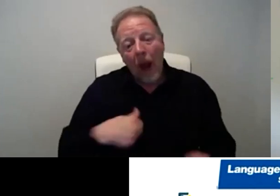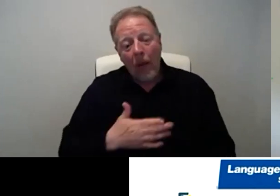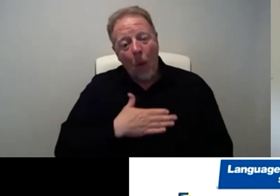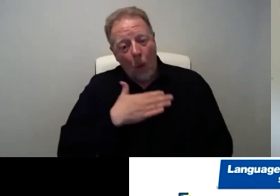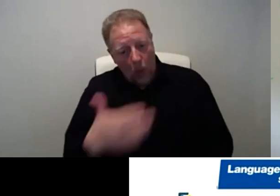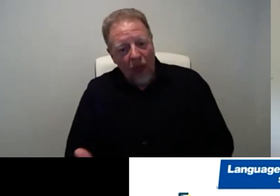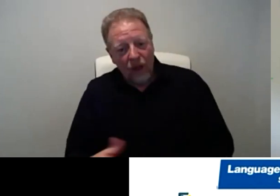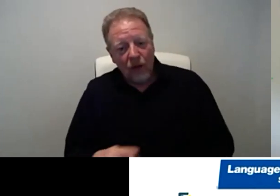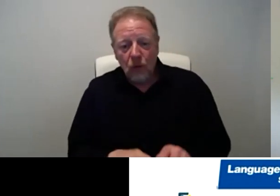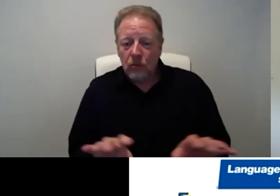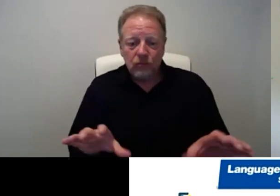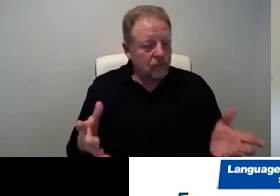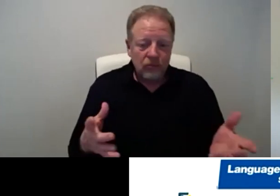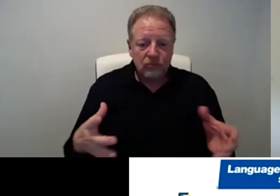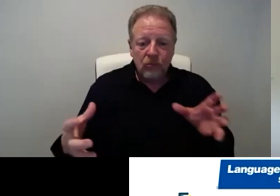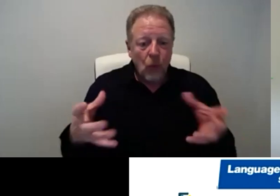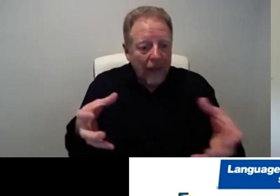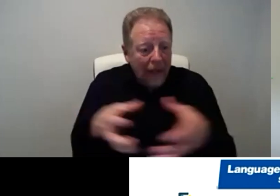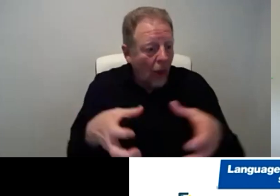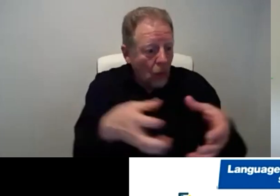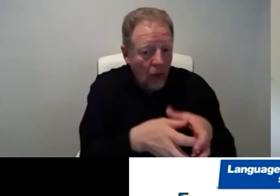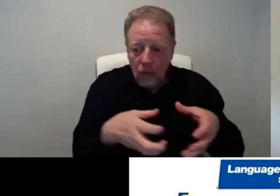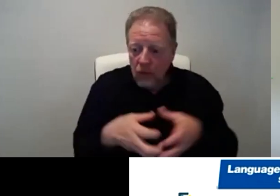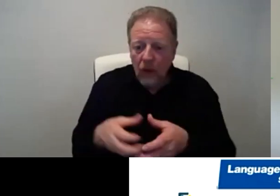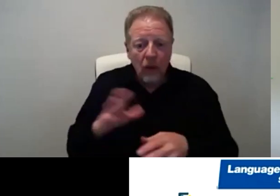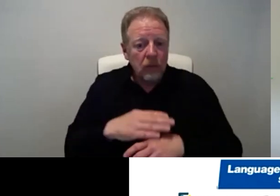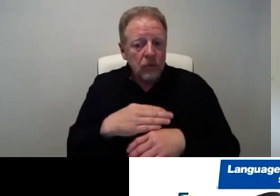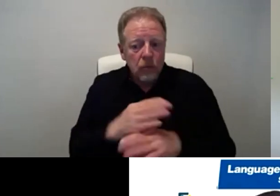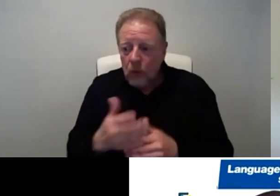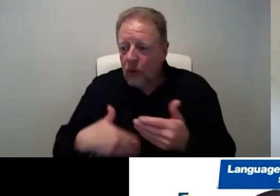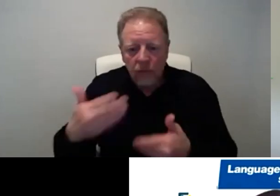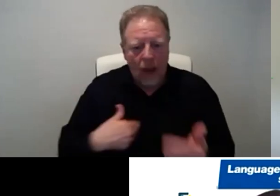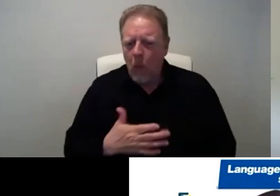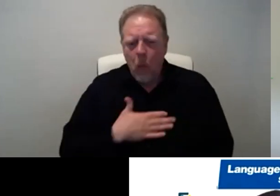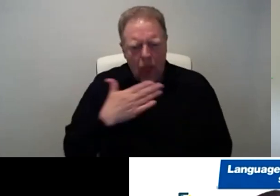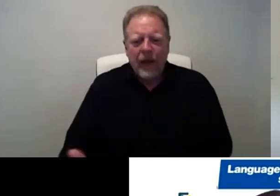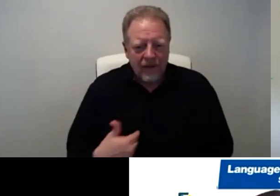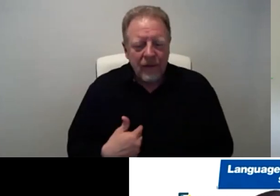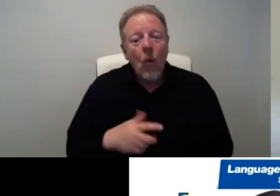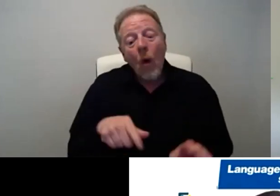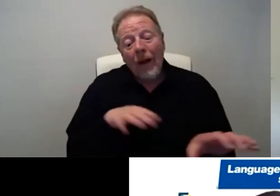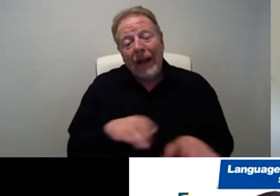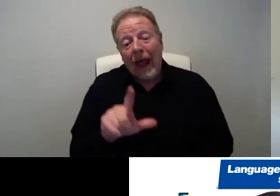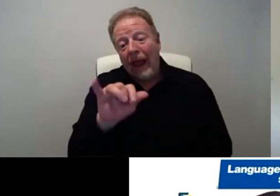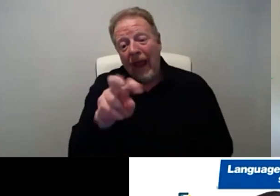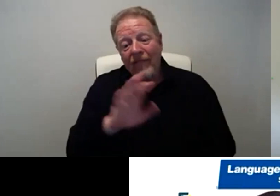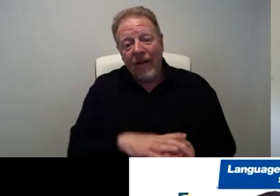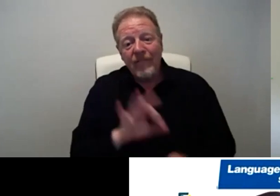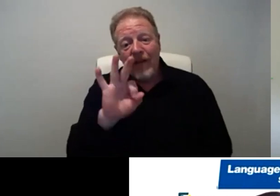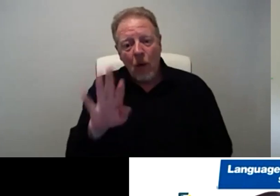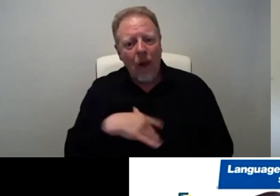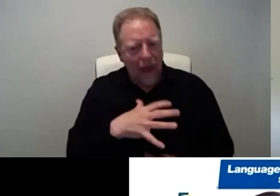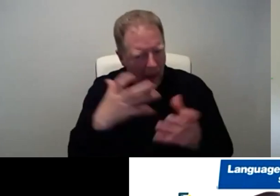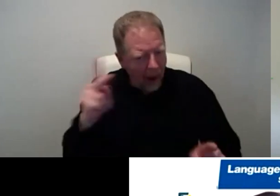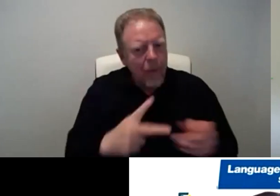as many get-togethers as people want. It was when we did it live on Facebook, we had a lot of people join us,